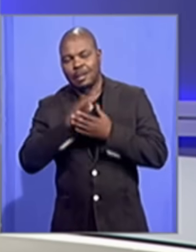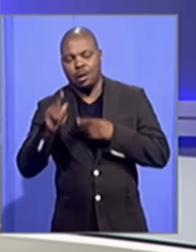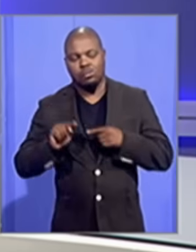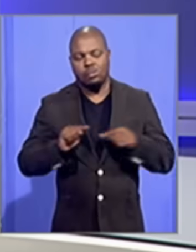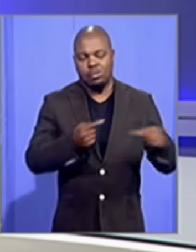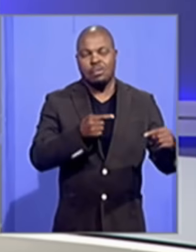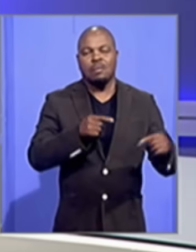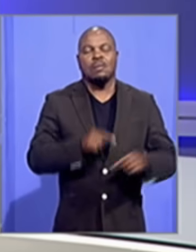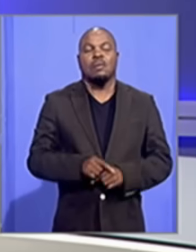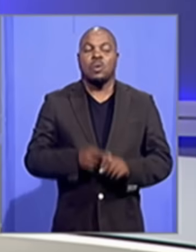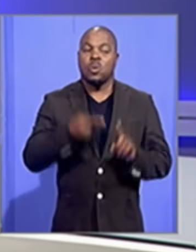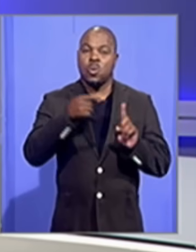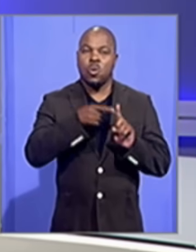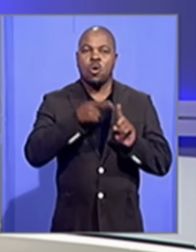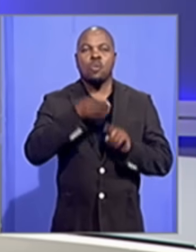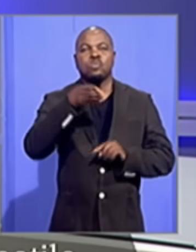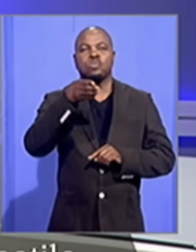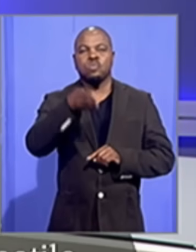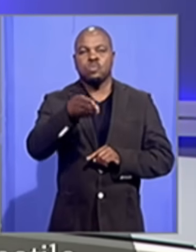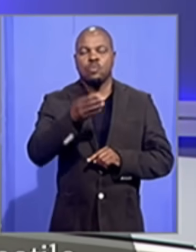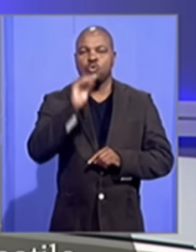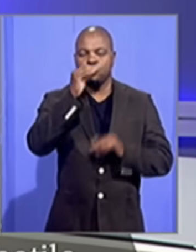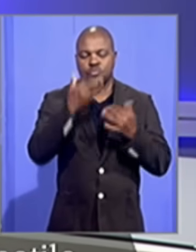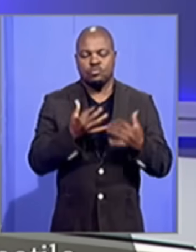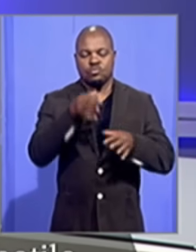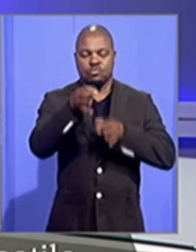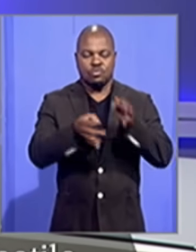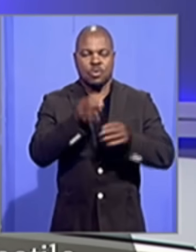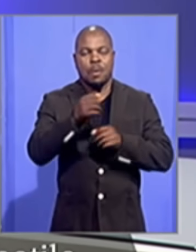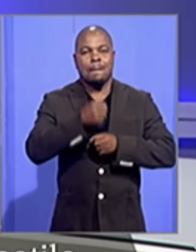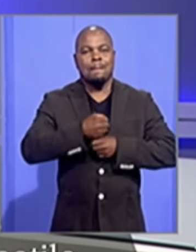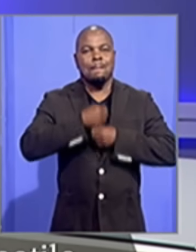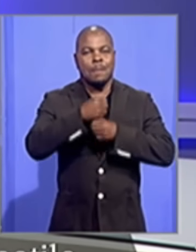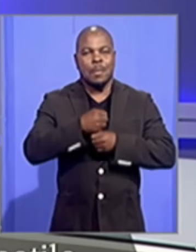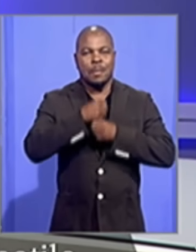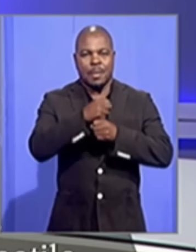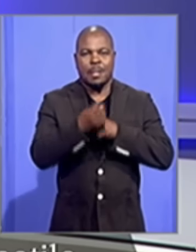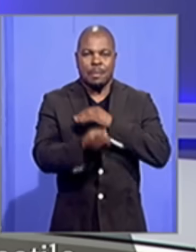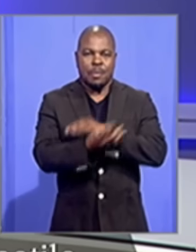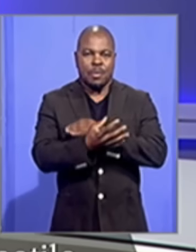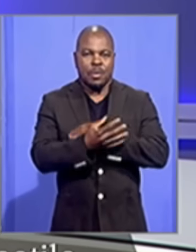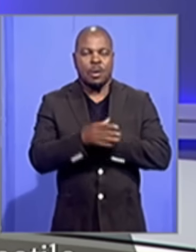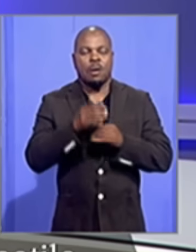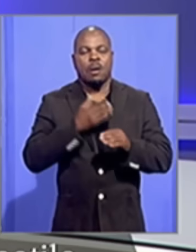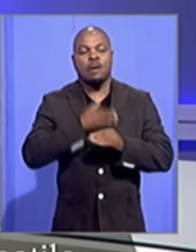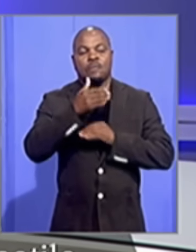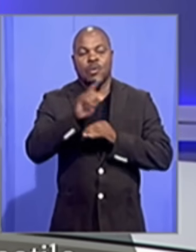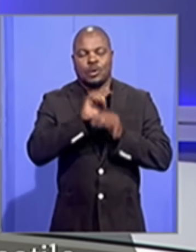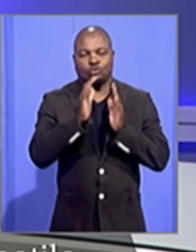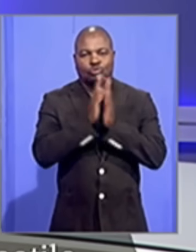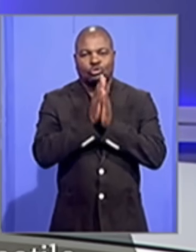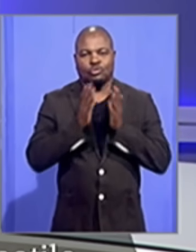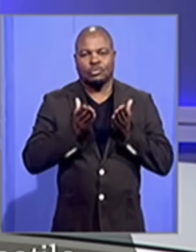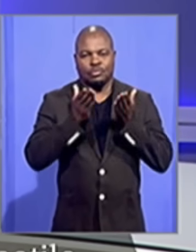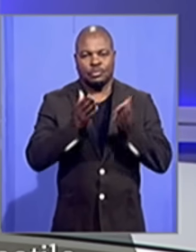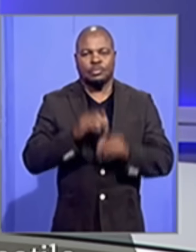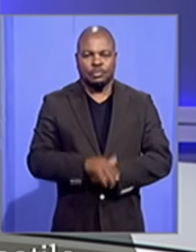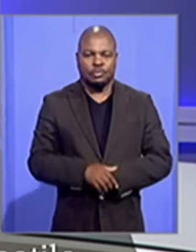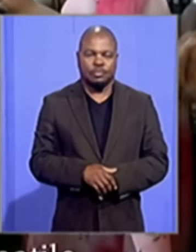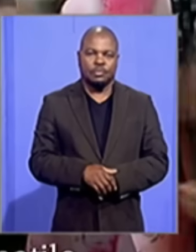nalo. Mashatile o ne a bua le bobegadikgang kwa Mbombela kwa Mpumalanga morago ga tirelo ya kereke.